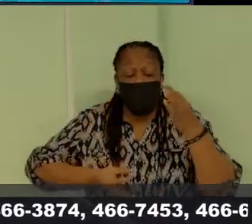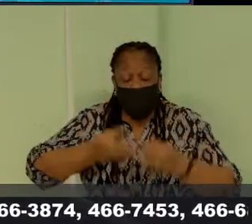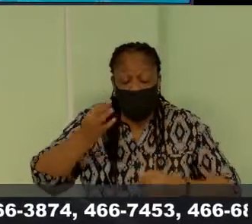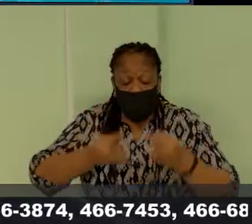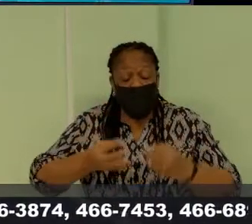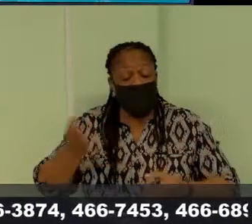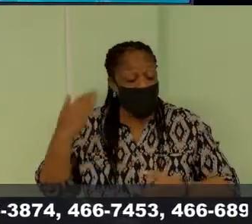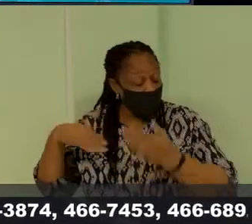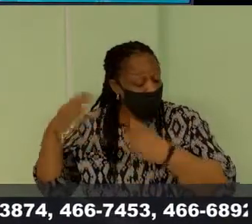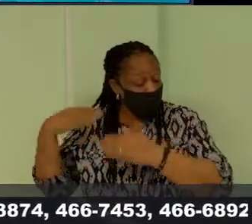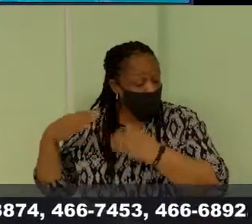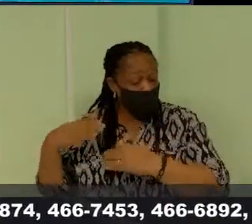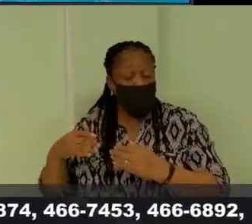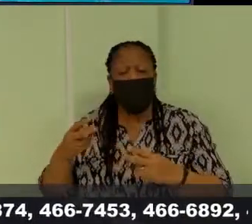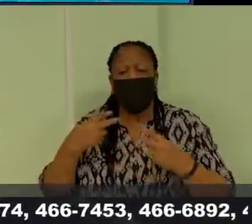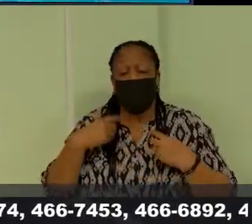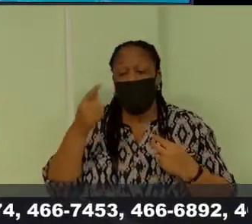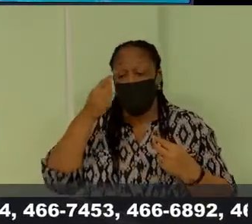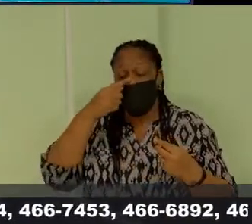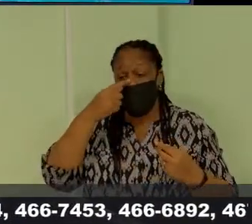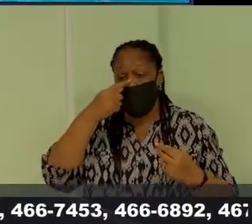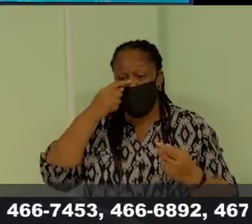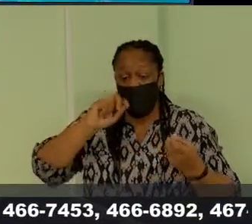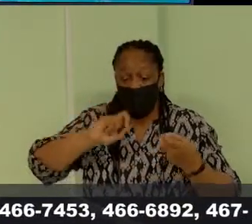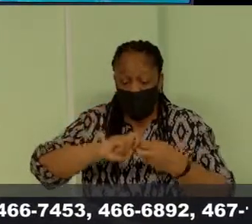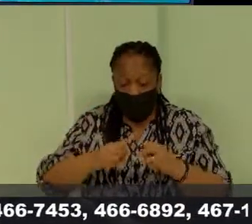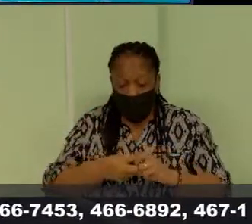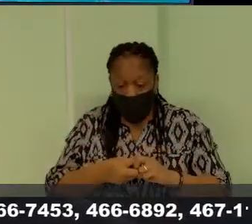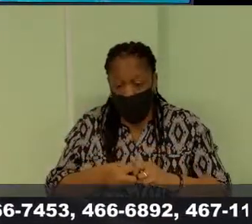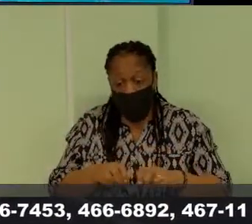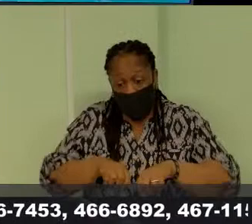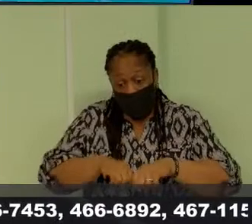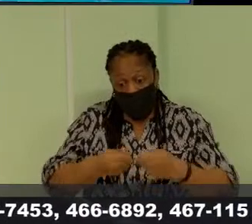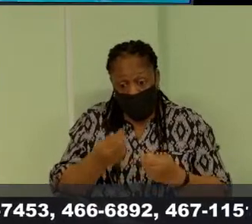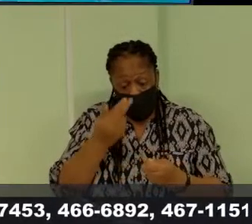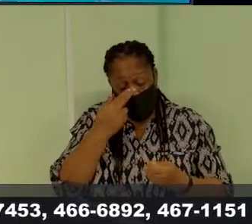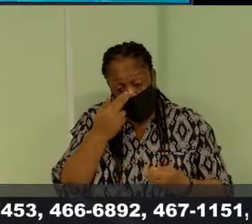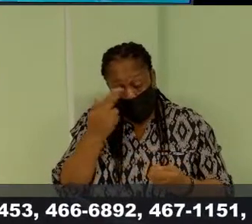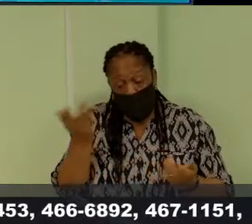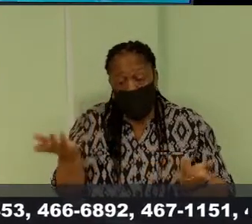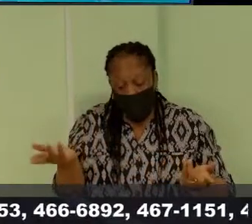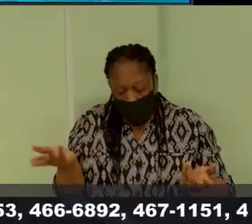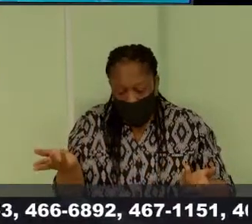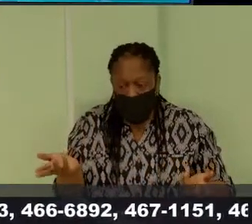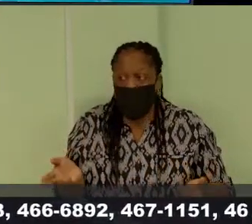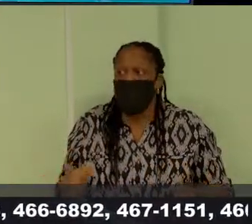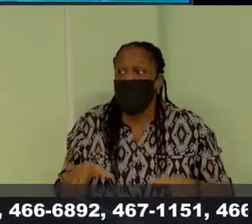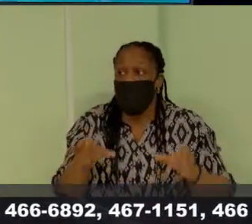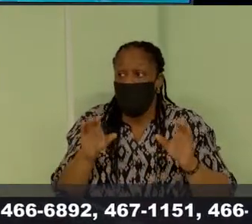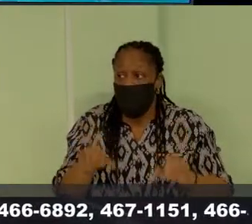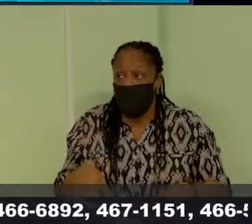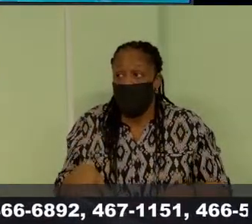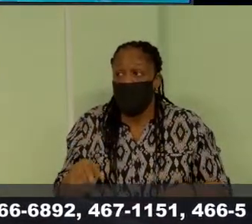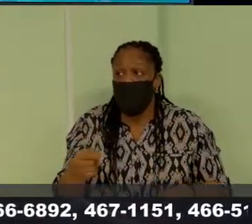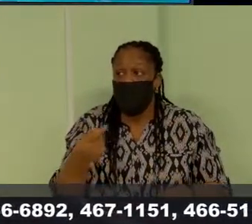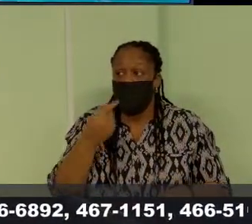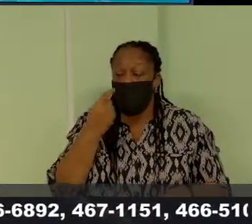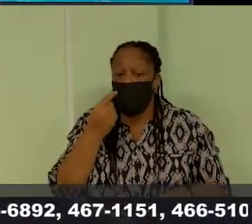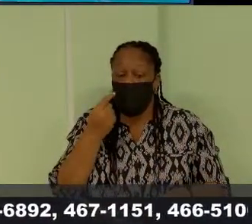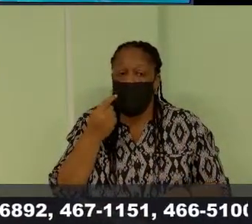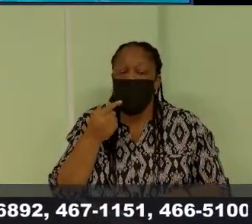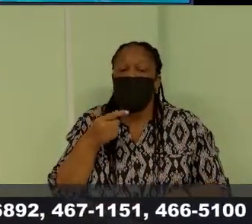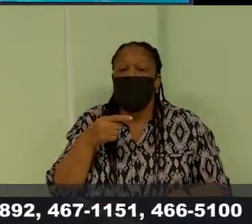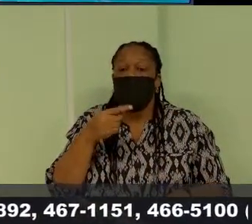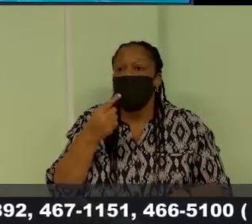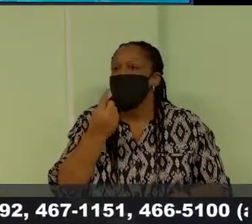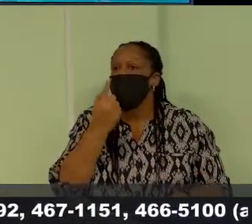nasal bone fracture, if you were in an accident and you had a basal skull fracture, it is advisable that you have your swab taken from the mouth as